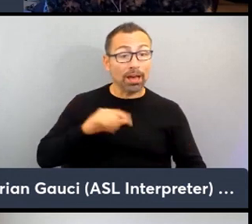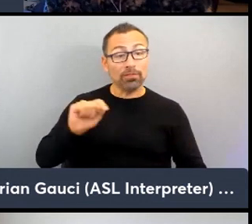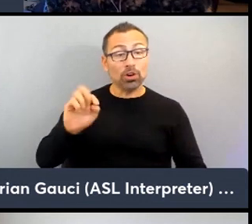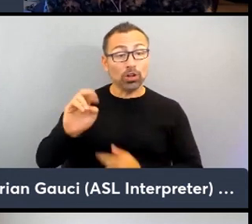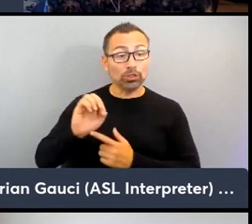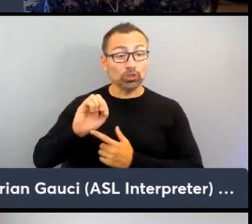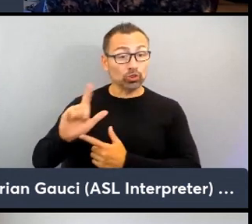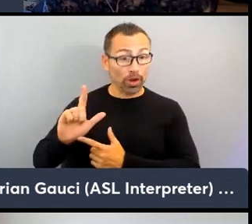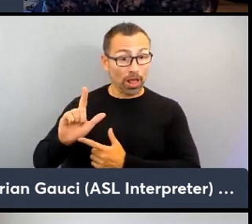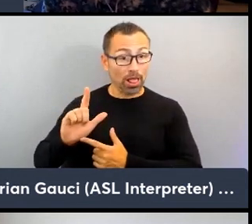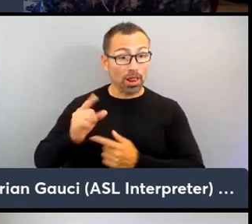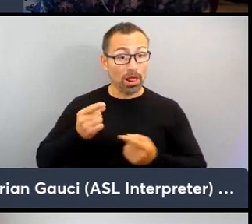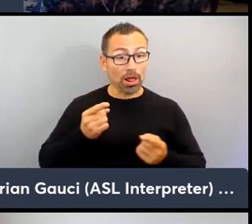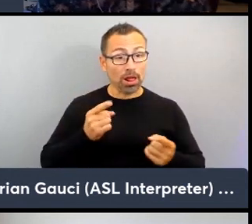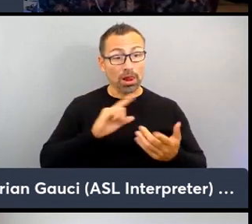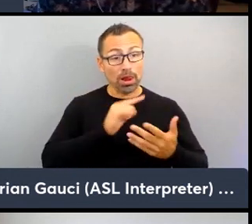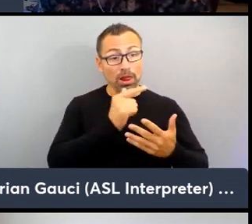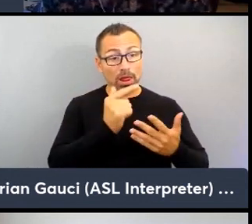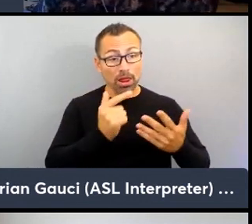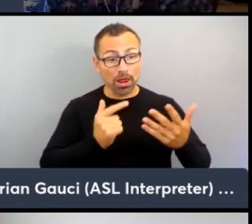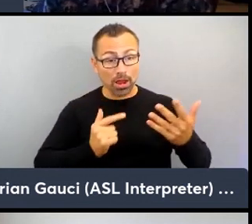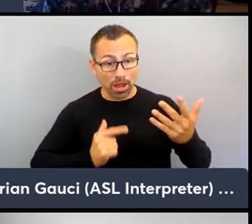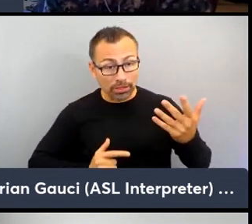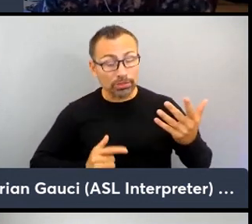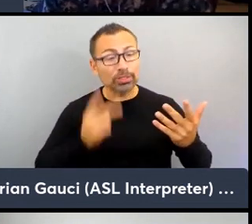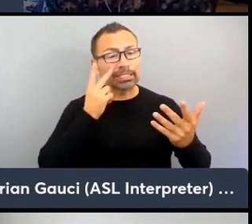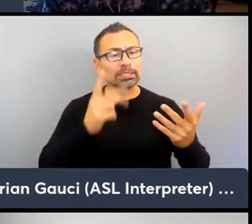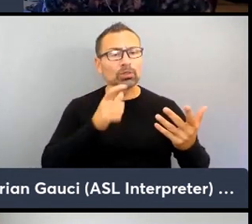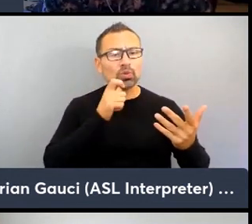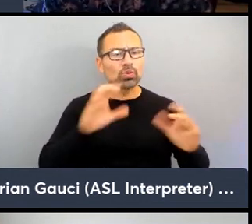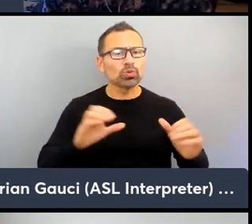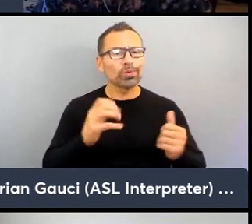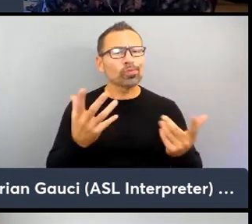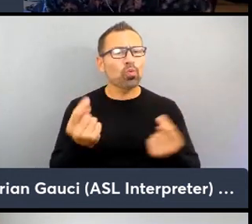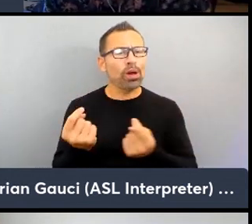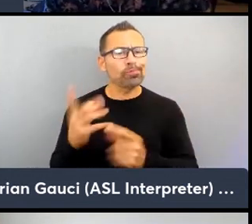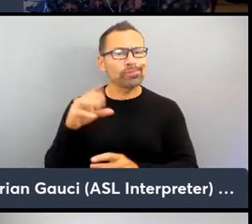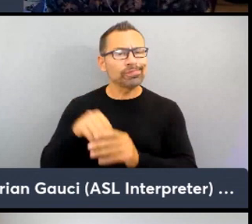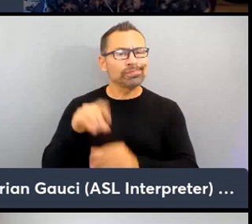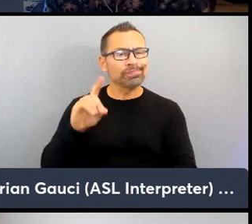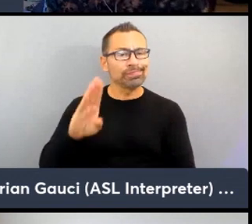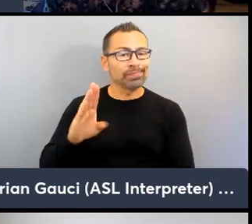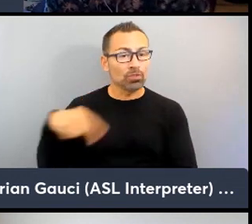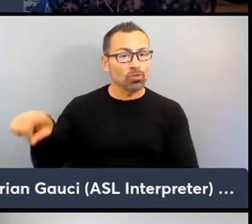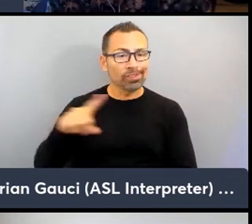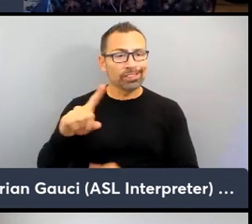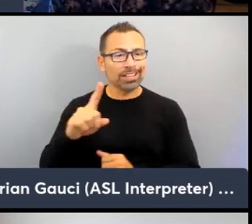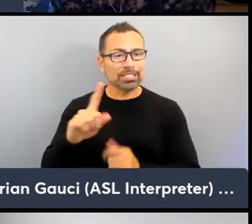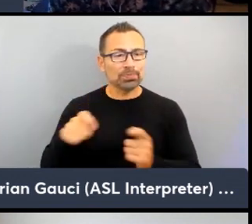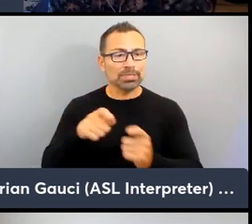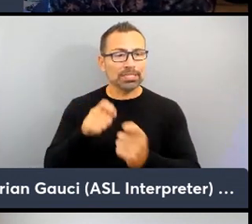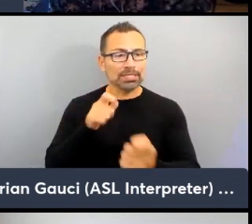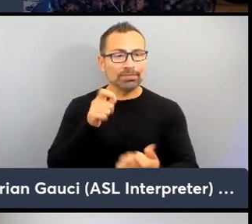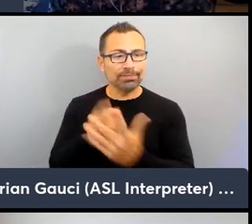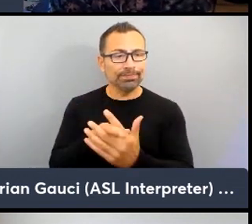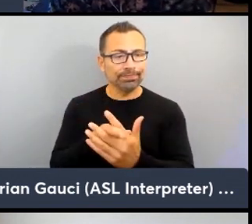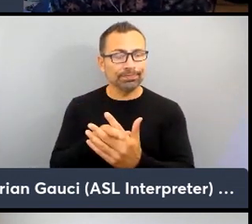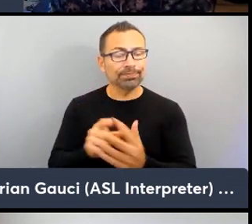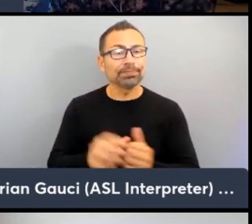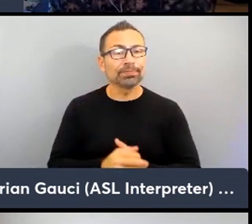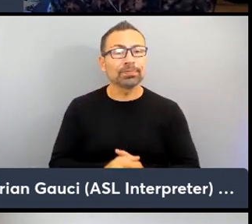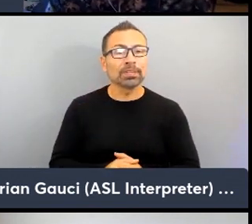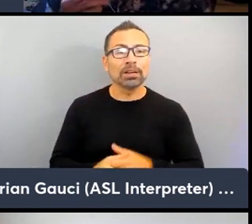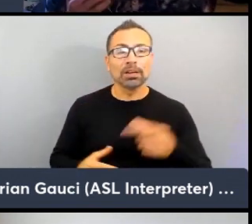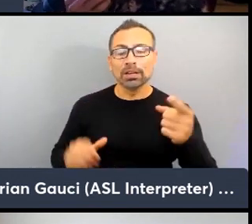see who was doing what in the database for those incident type of cases. And with that, I'm guessing there might be some kind of